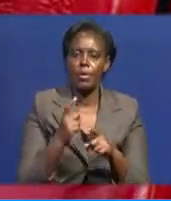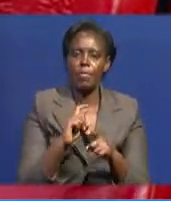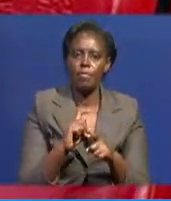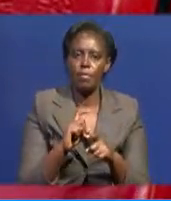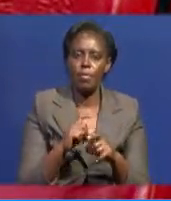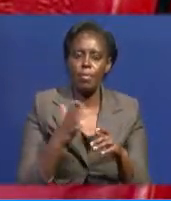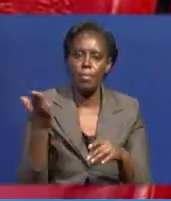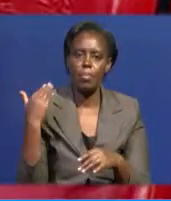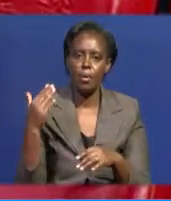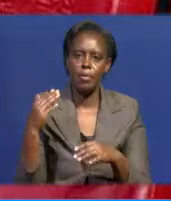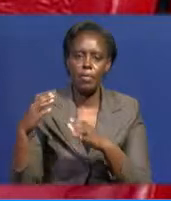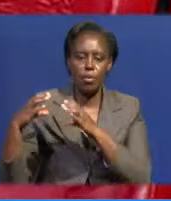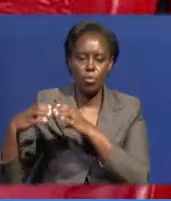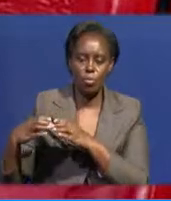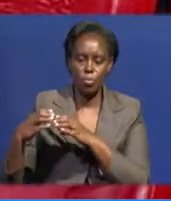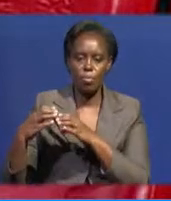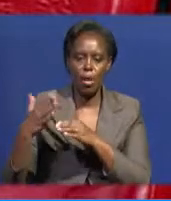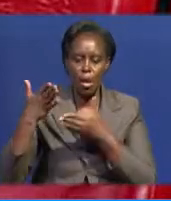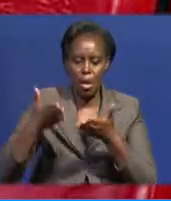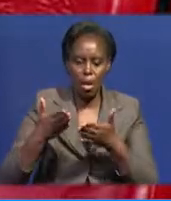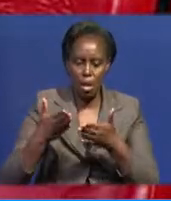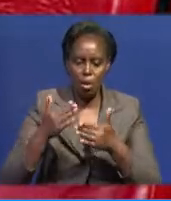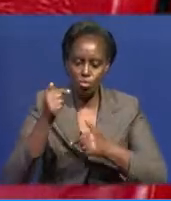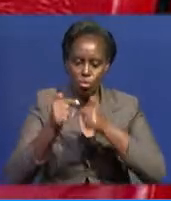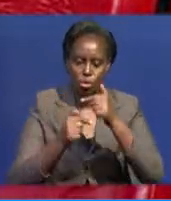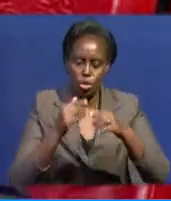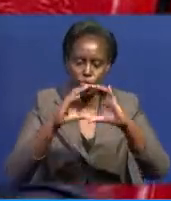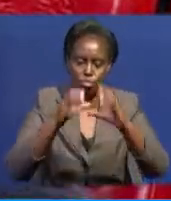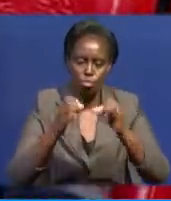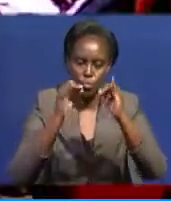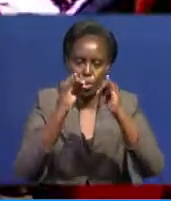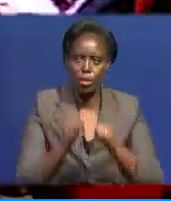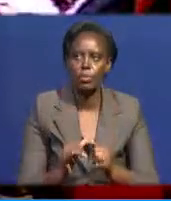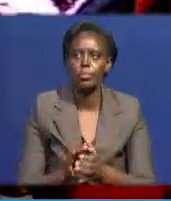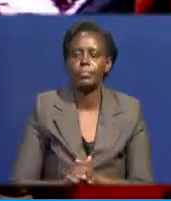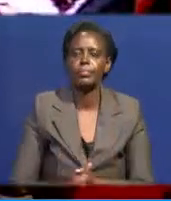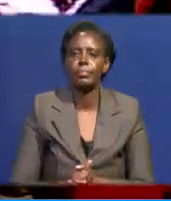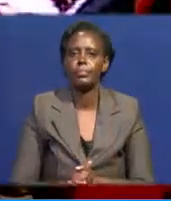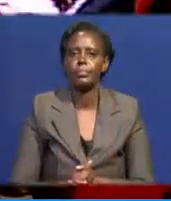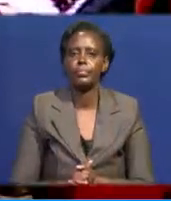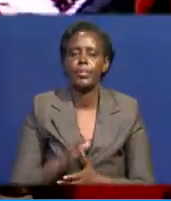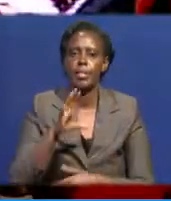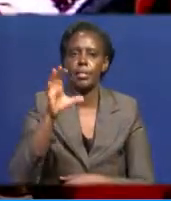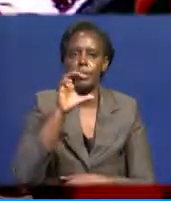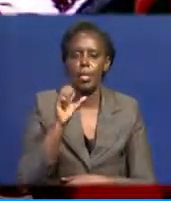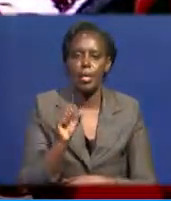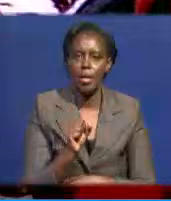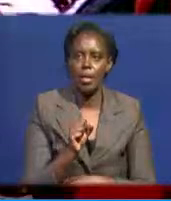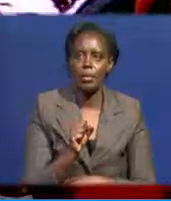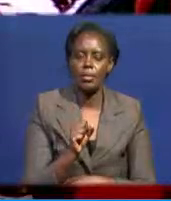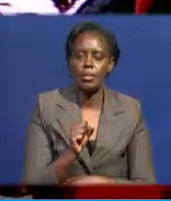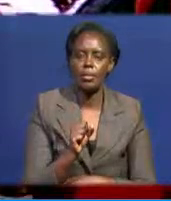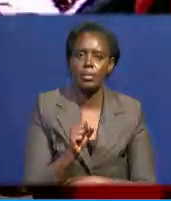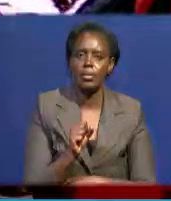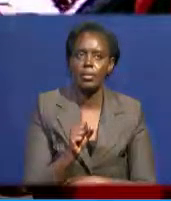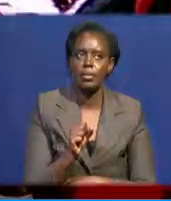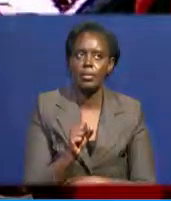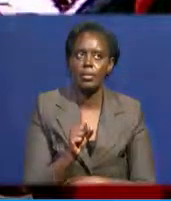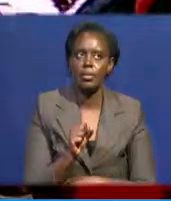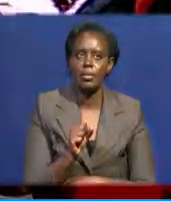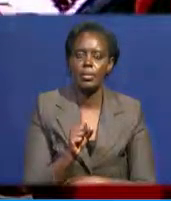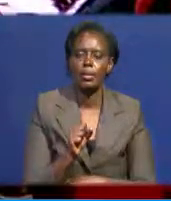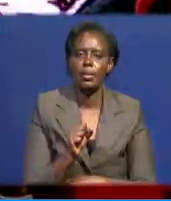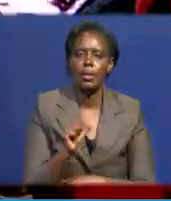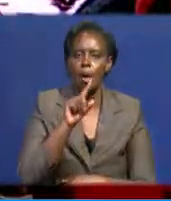the previous regime and the current regime? Thank you, Mr. Speaker. Honorable CS and Honorable Senators, you are attempting